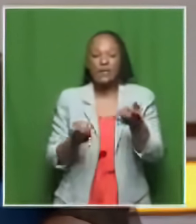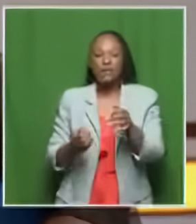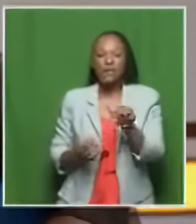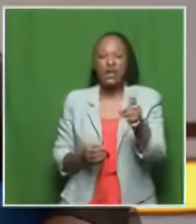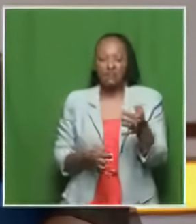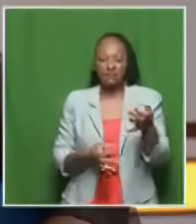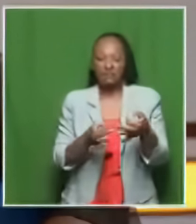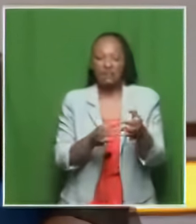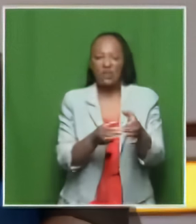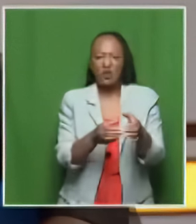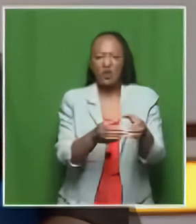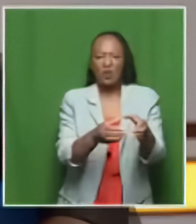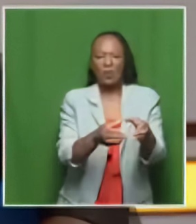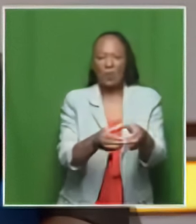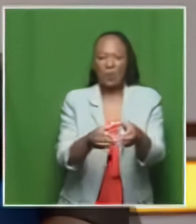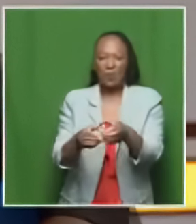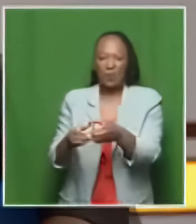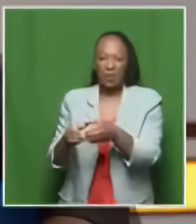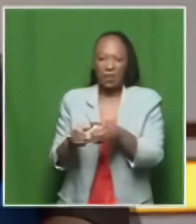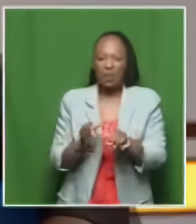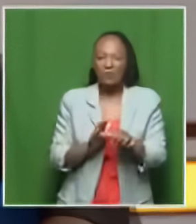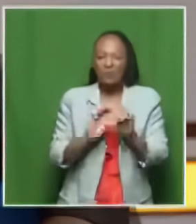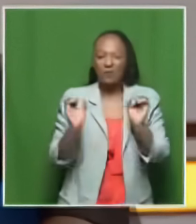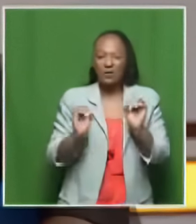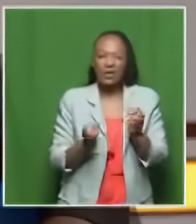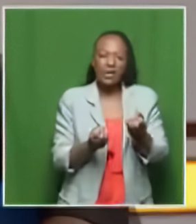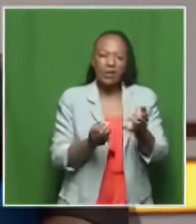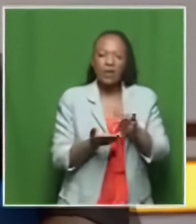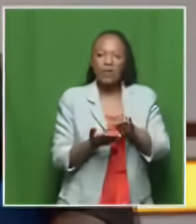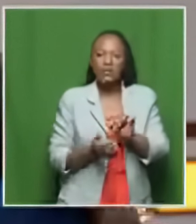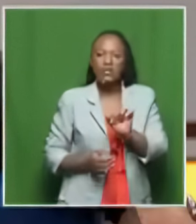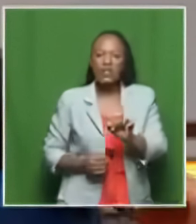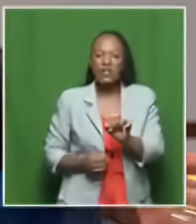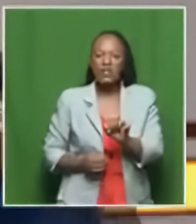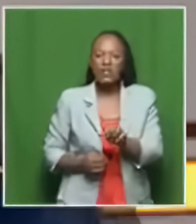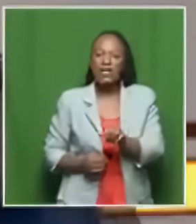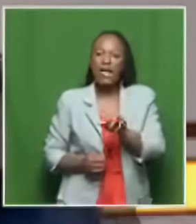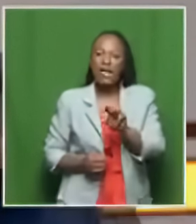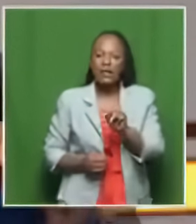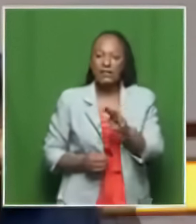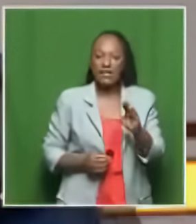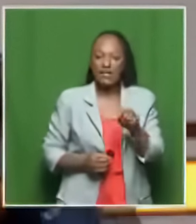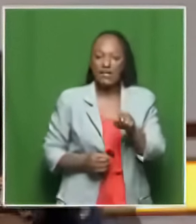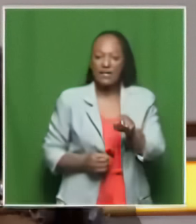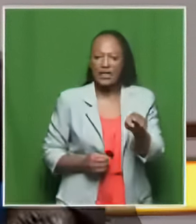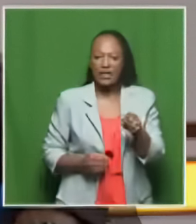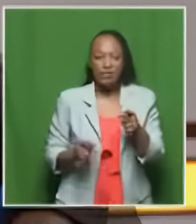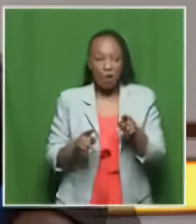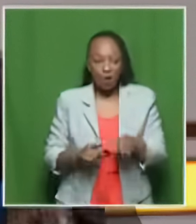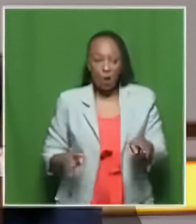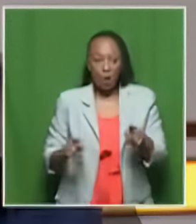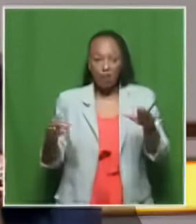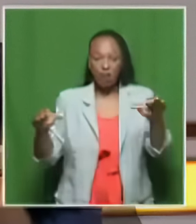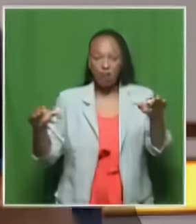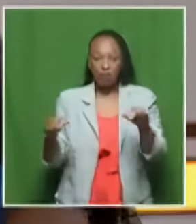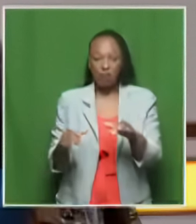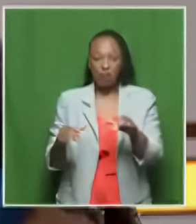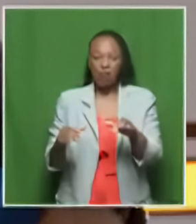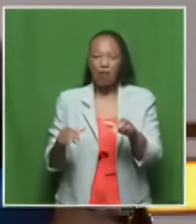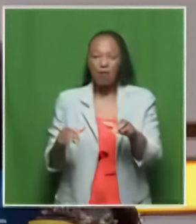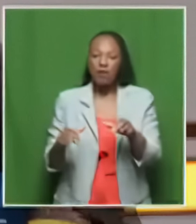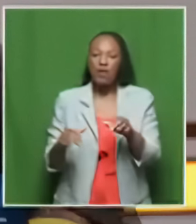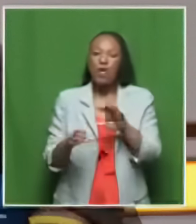small parties positions of MECs. And if combined, all of them combined, including